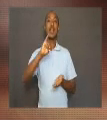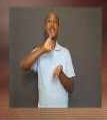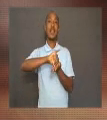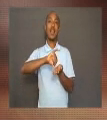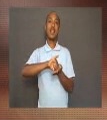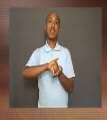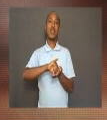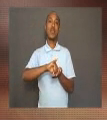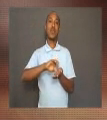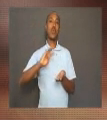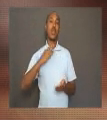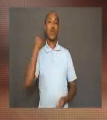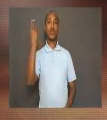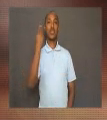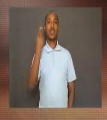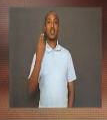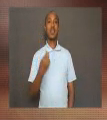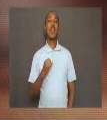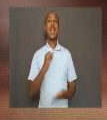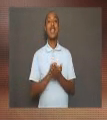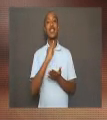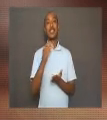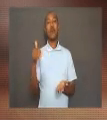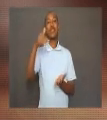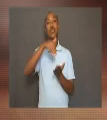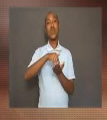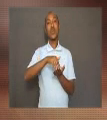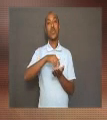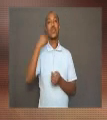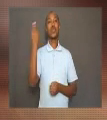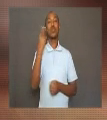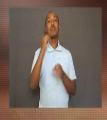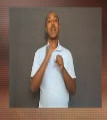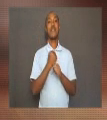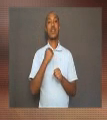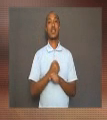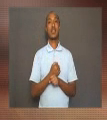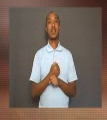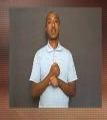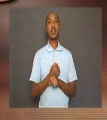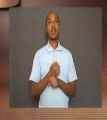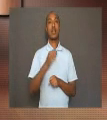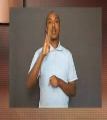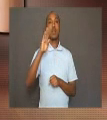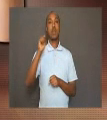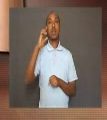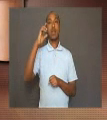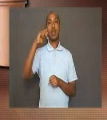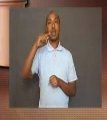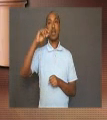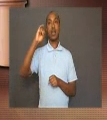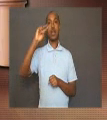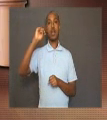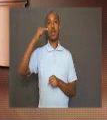salt you would use. It is also used to manufacture baking soda, which